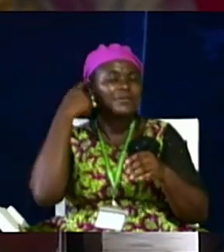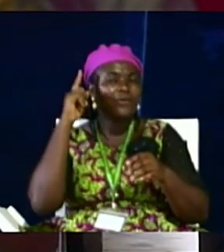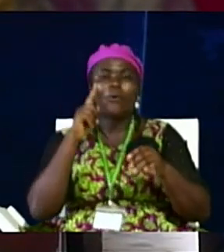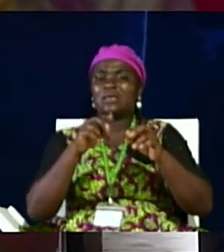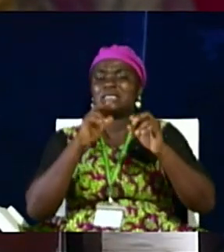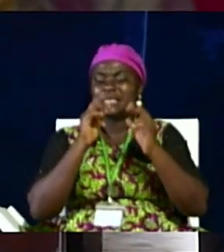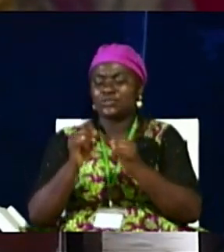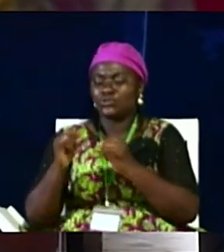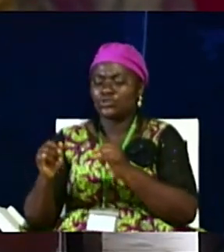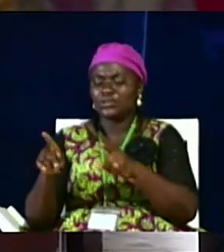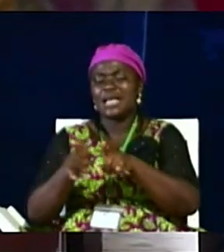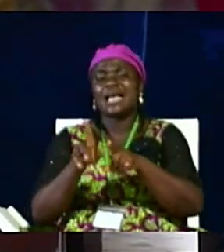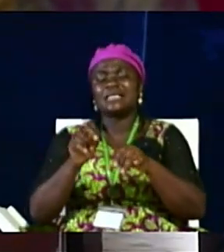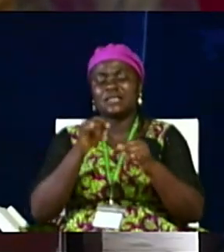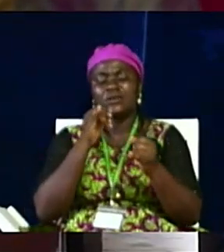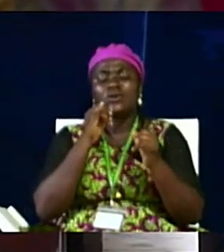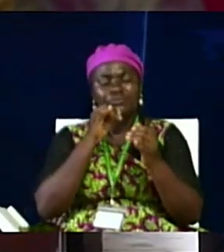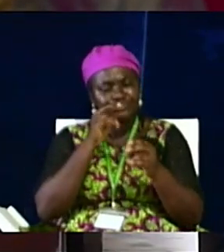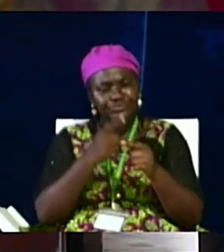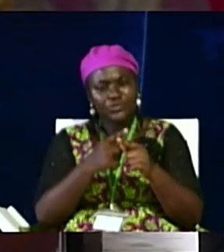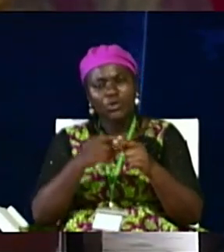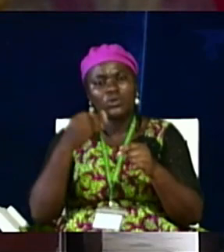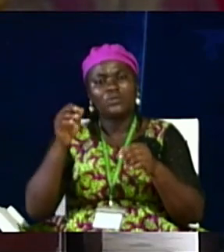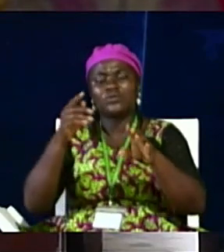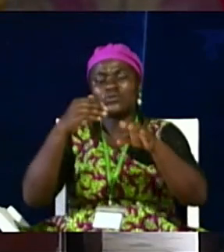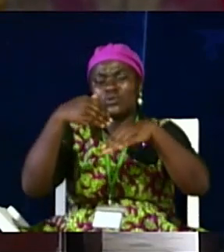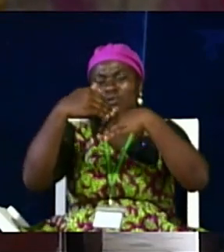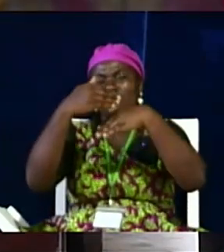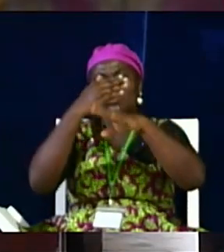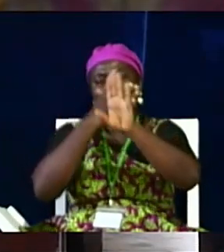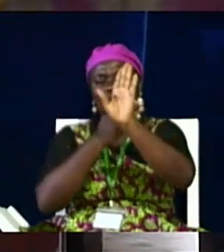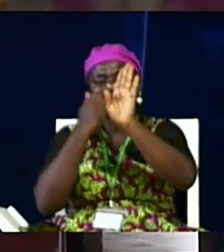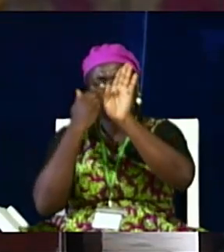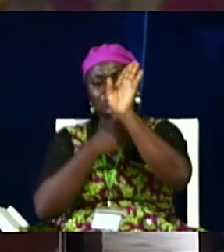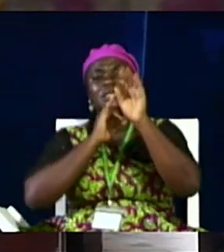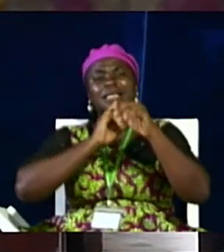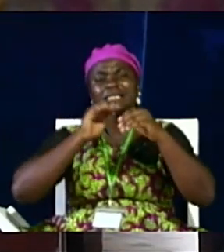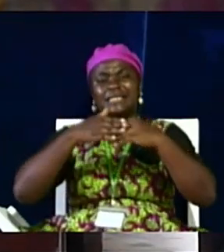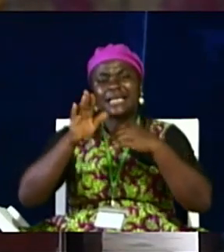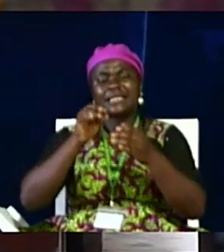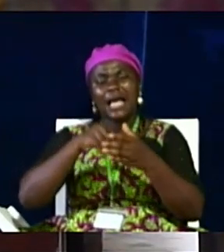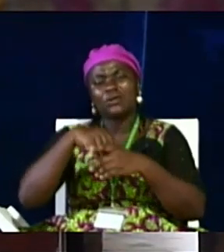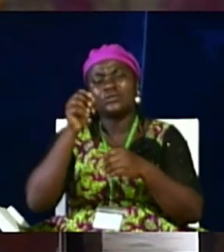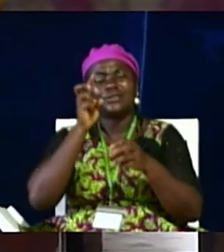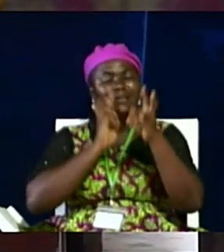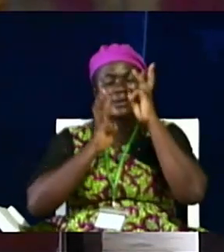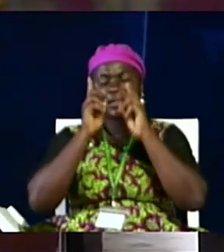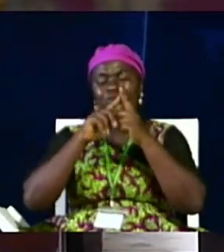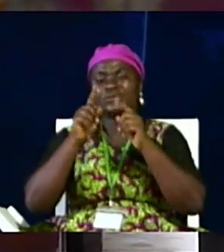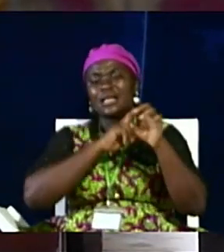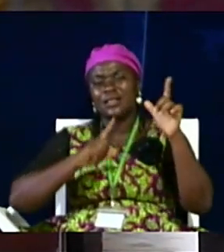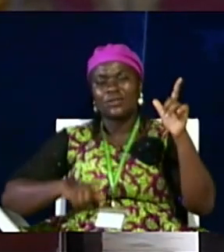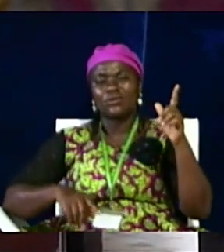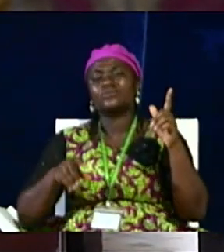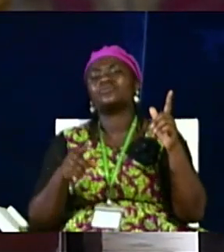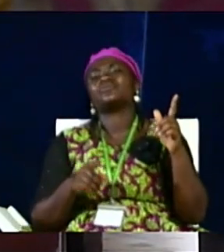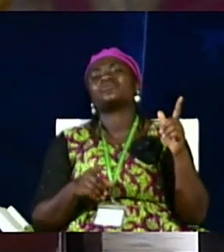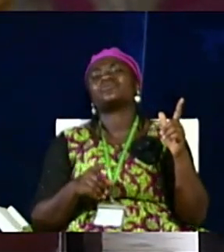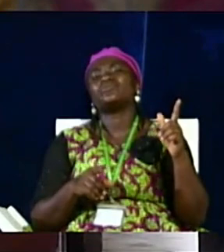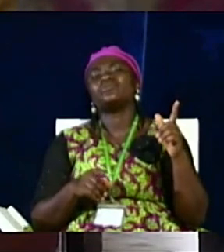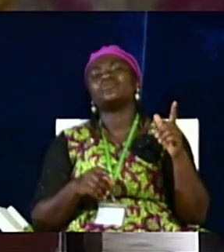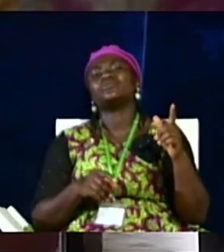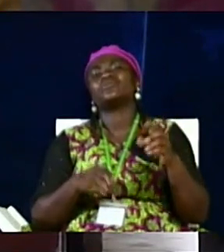place, this man was going to the house of the Lord, crying to the Lord day after day, oh, that